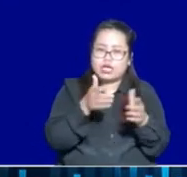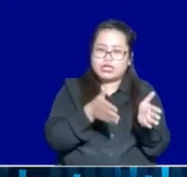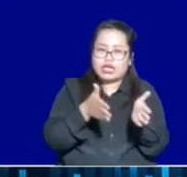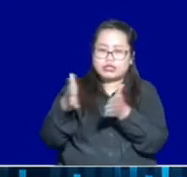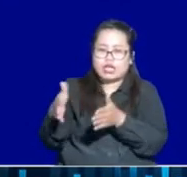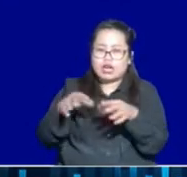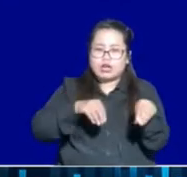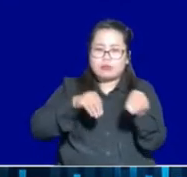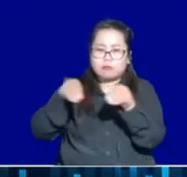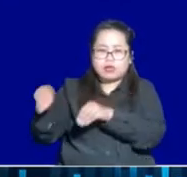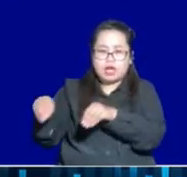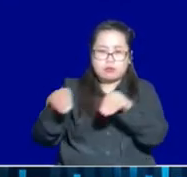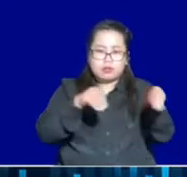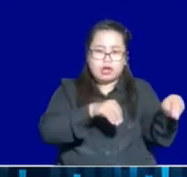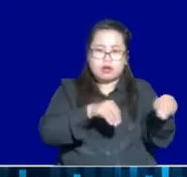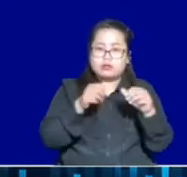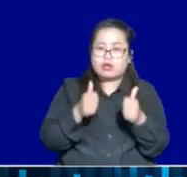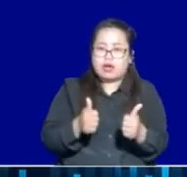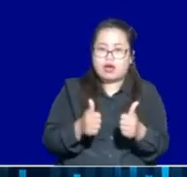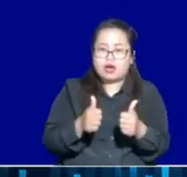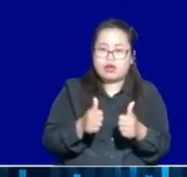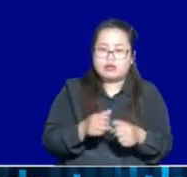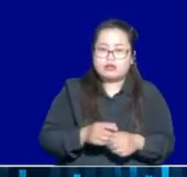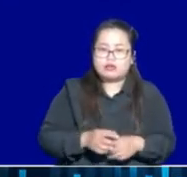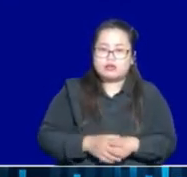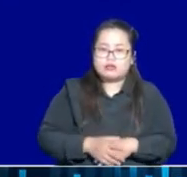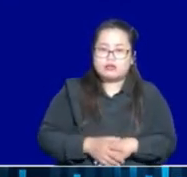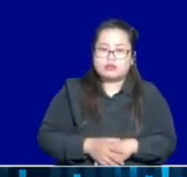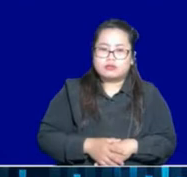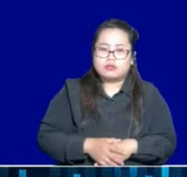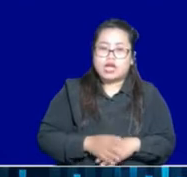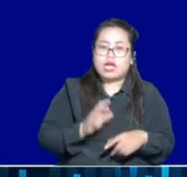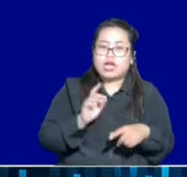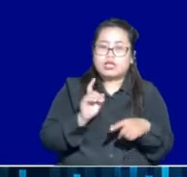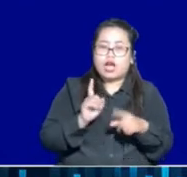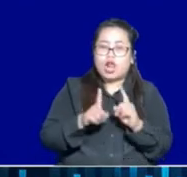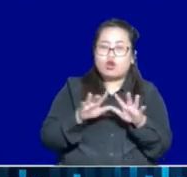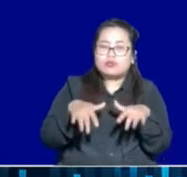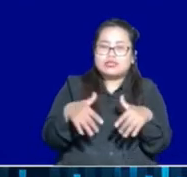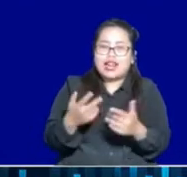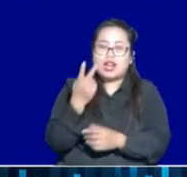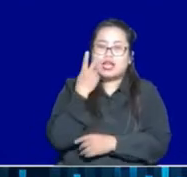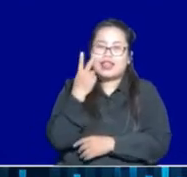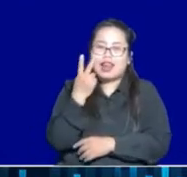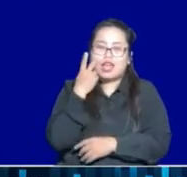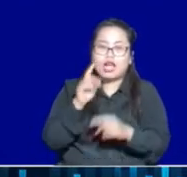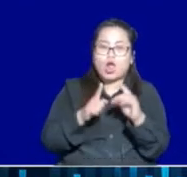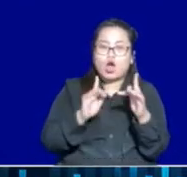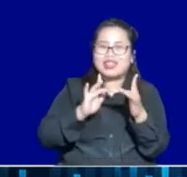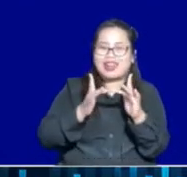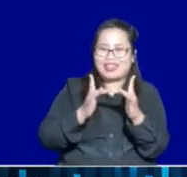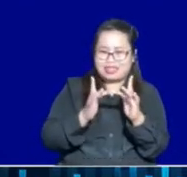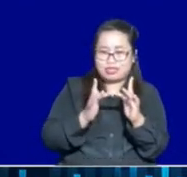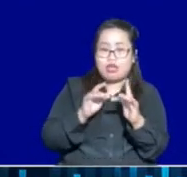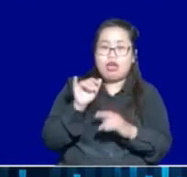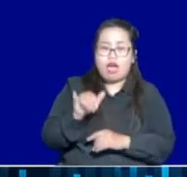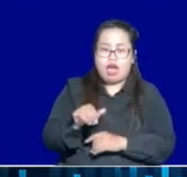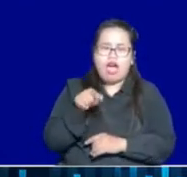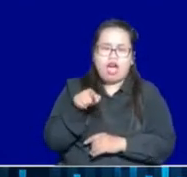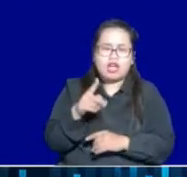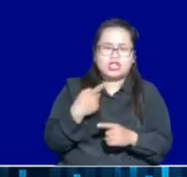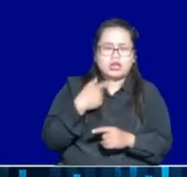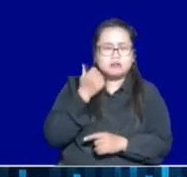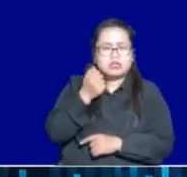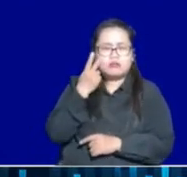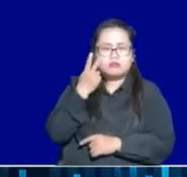share. You just put them on the internet, or you share them by email, or you send them in a book. They're very easy to move